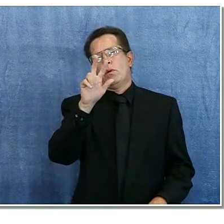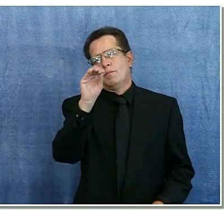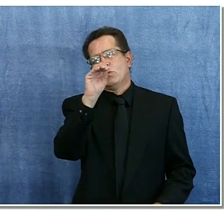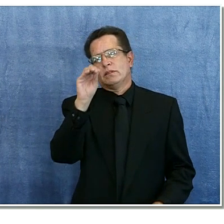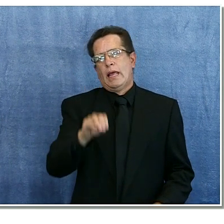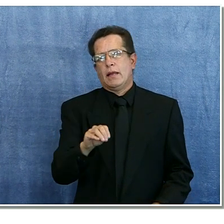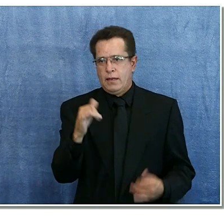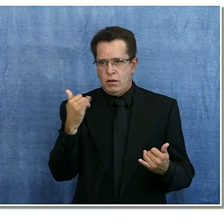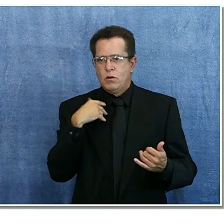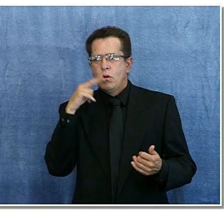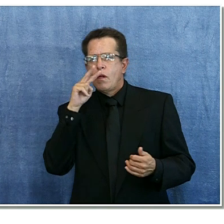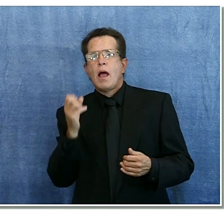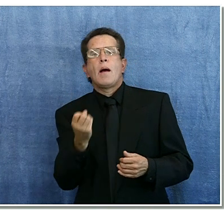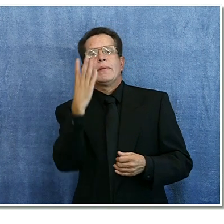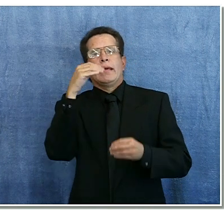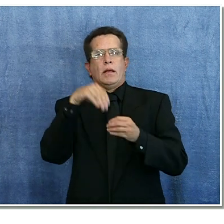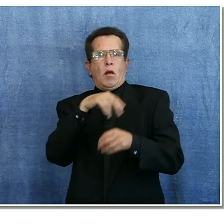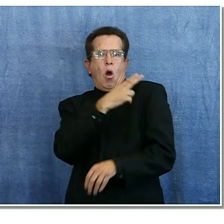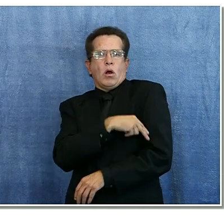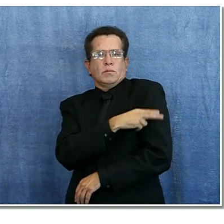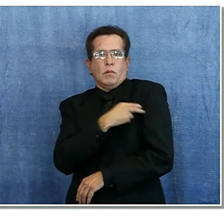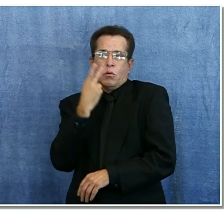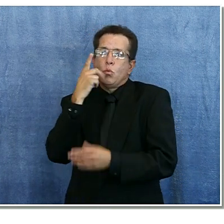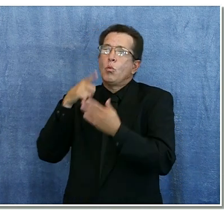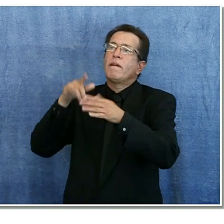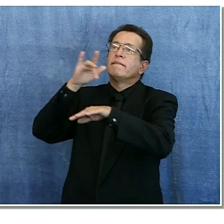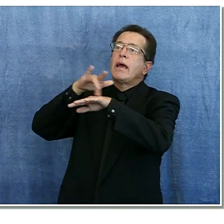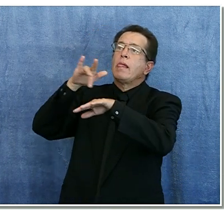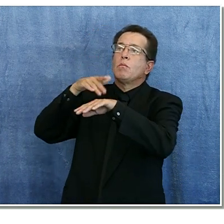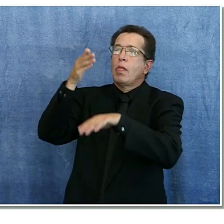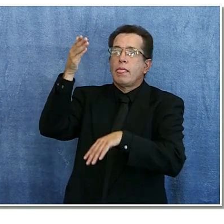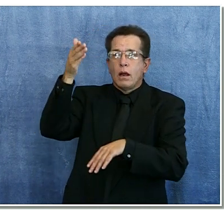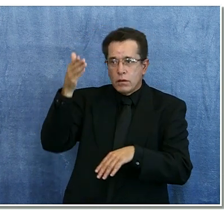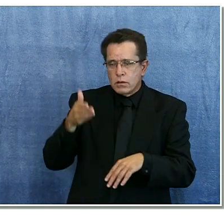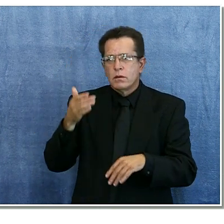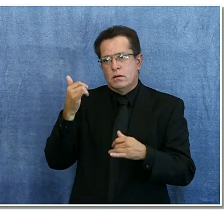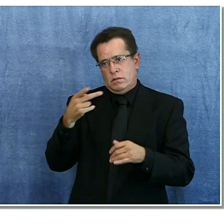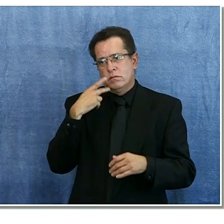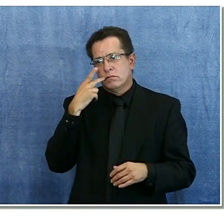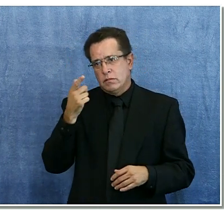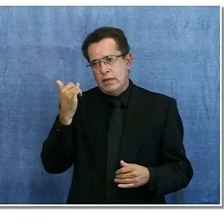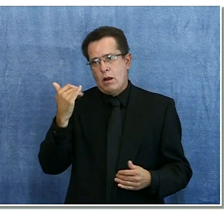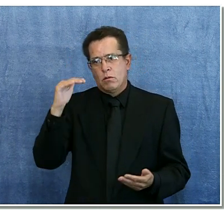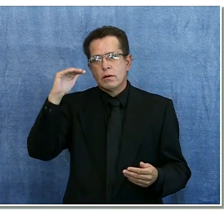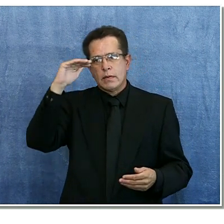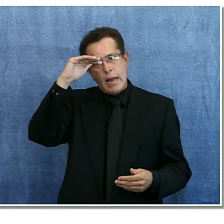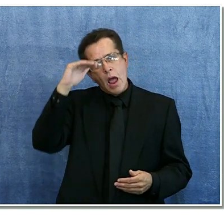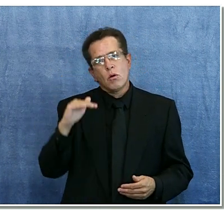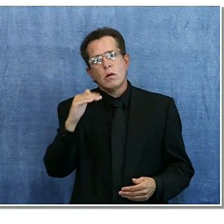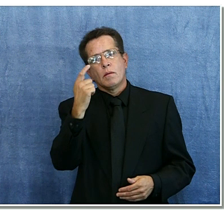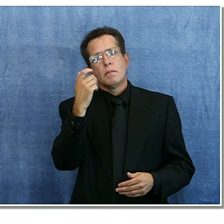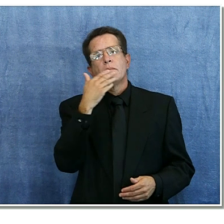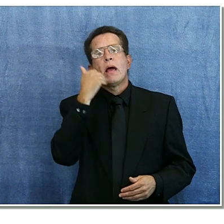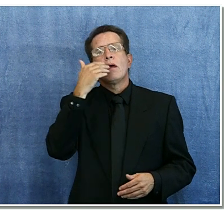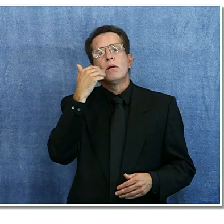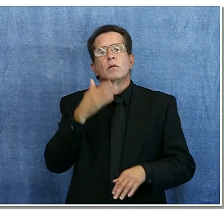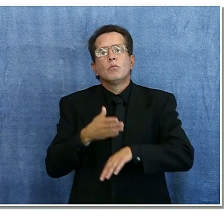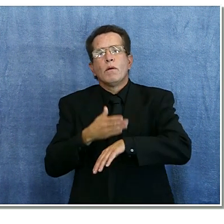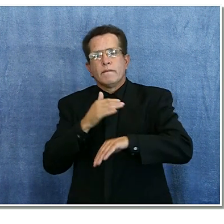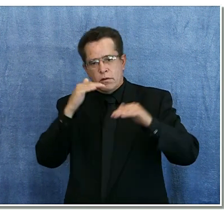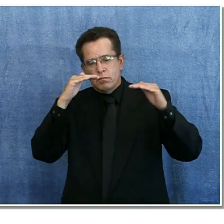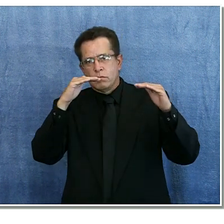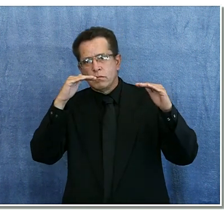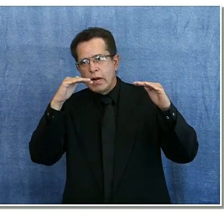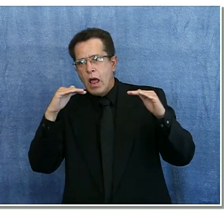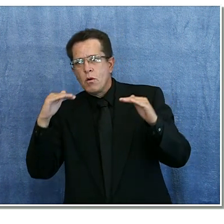Hospitalizations just up slightly from yesterday. Nothing concerning, still a general downward trend from where we were back in